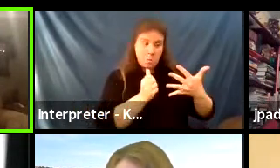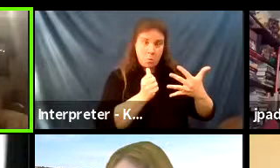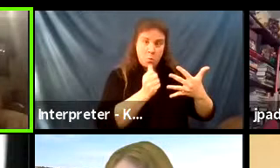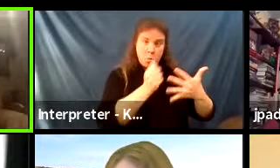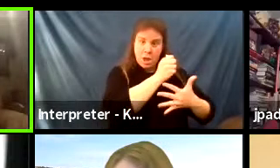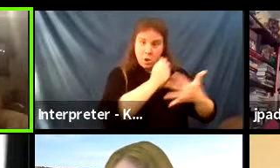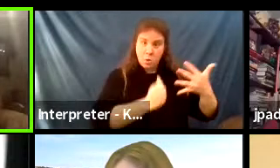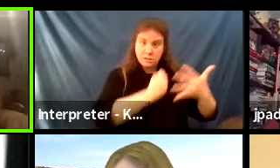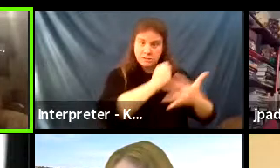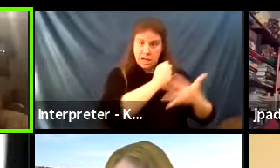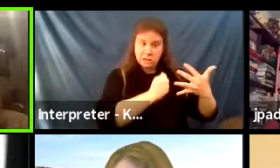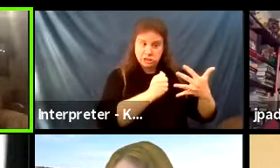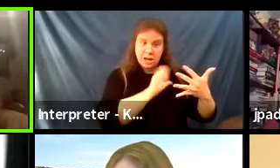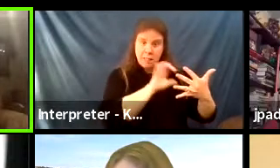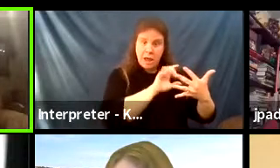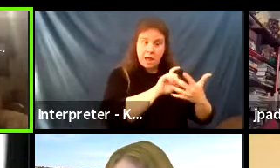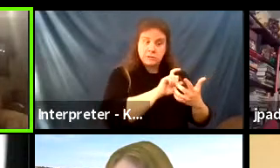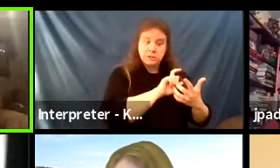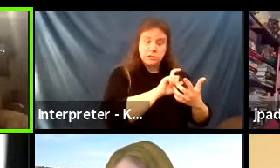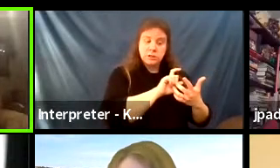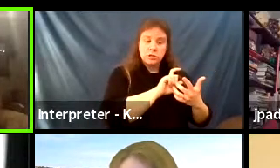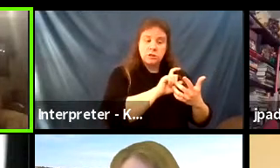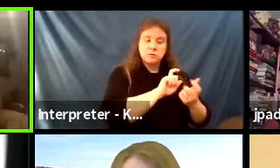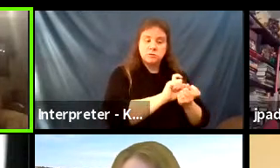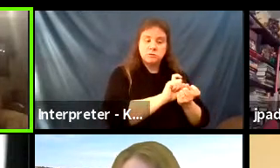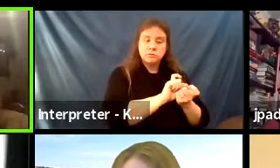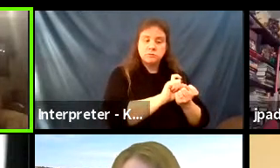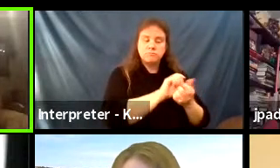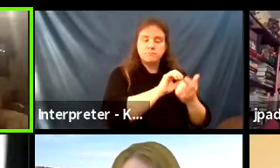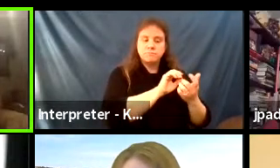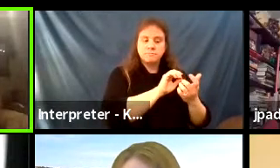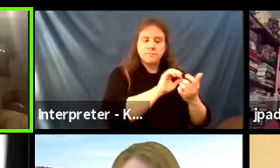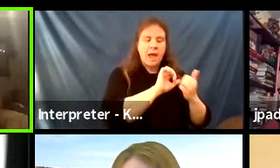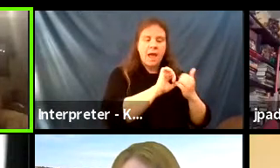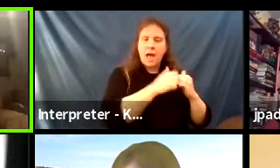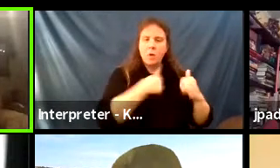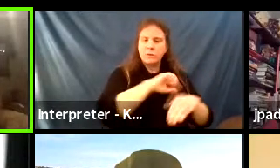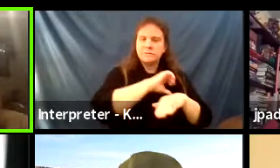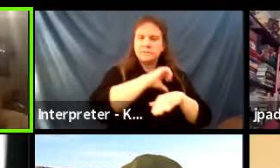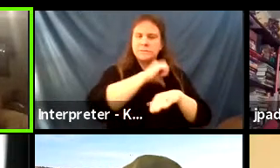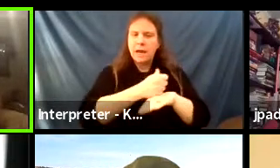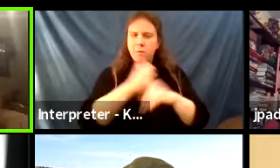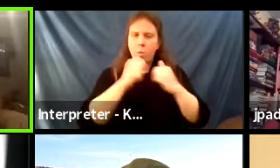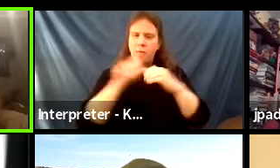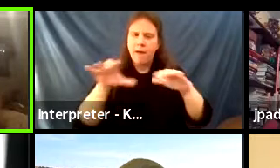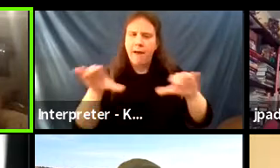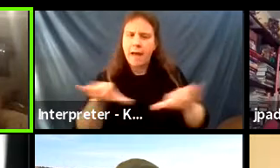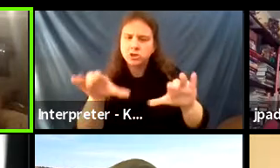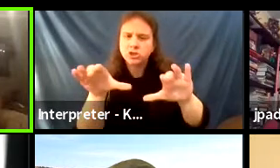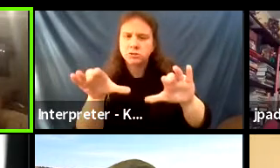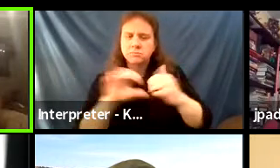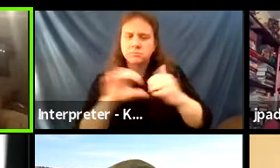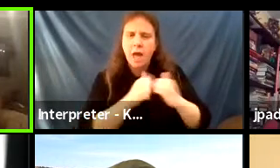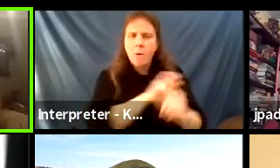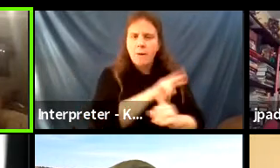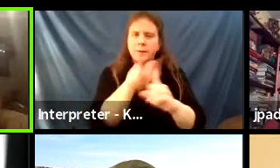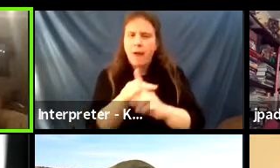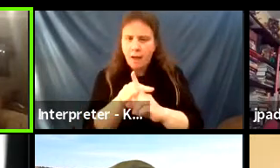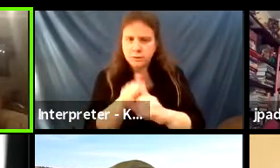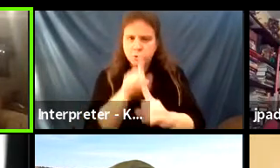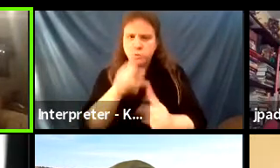an action plan or a work plan that deals with the simplicity issues that Anthony's talking about and some of